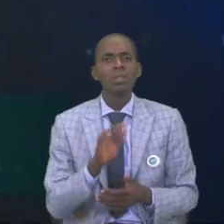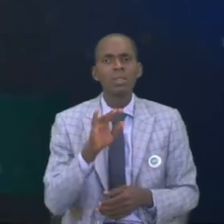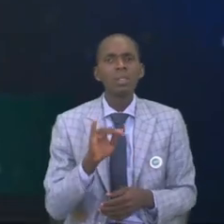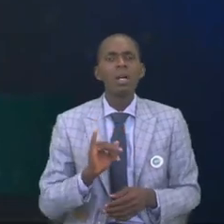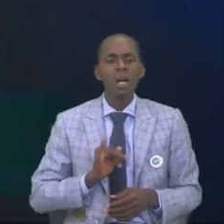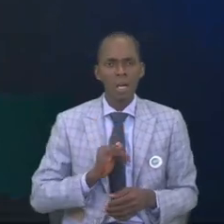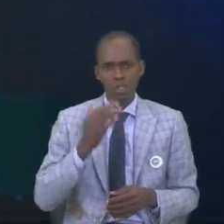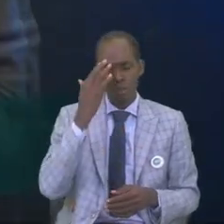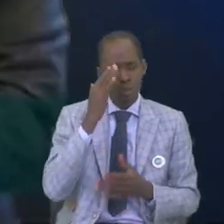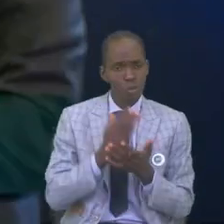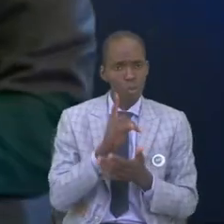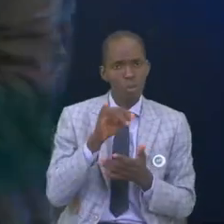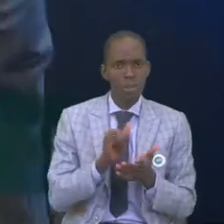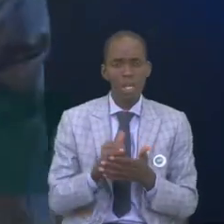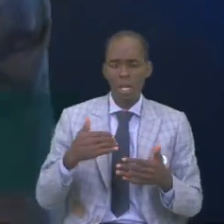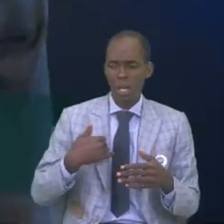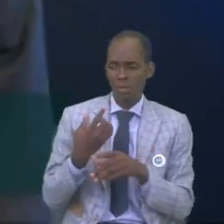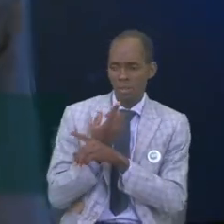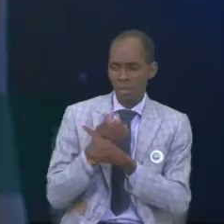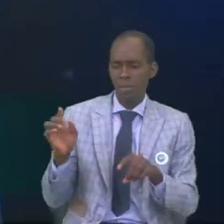And you understand, all these people,